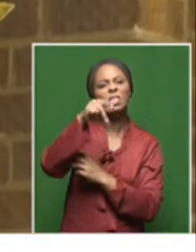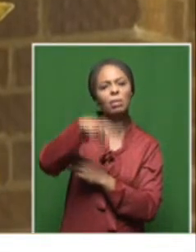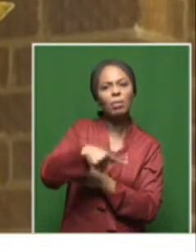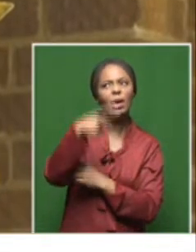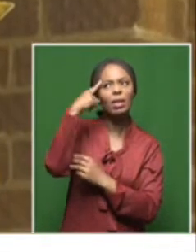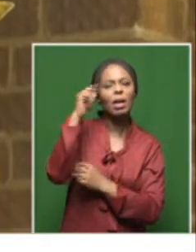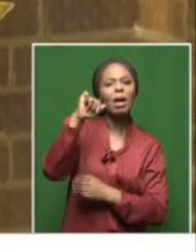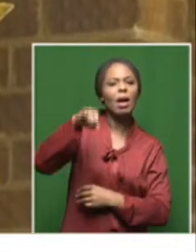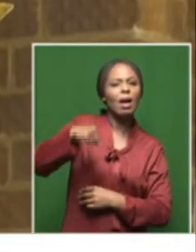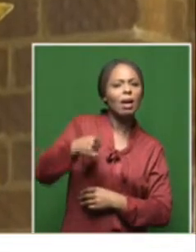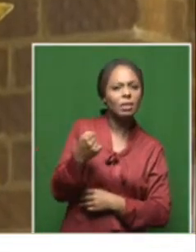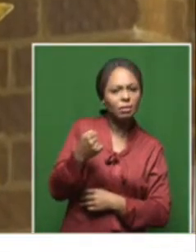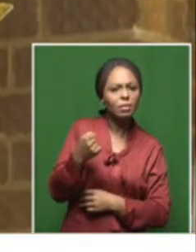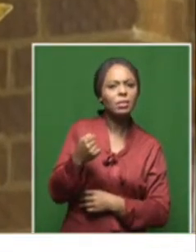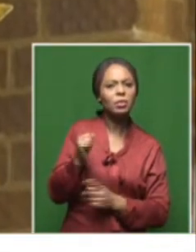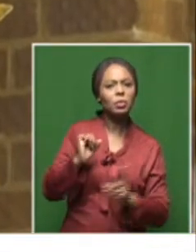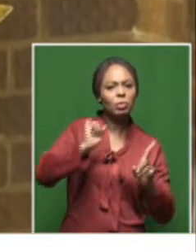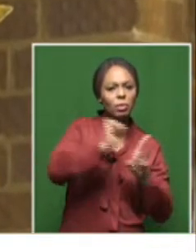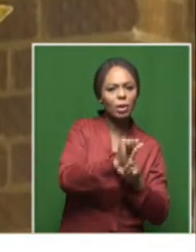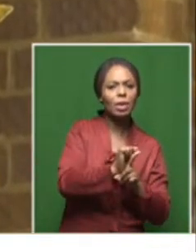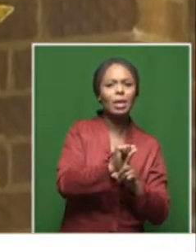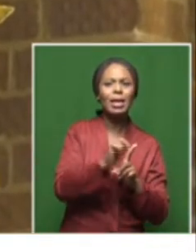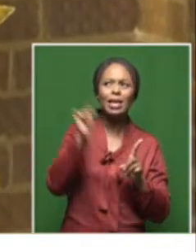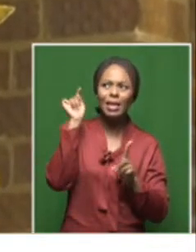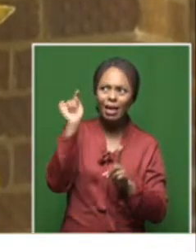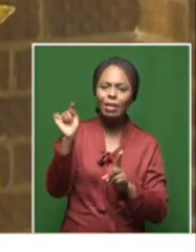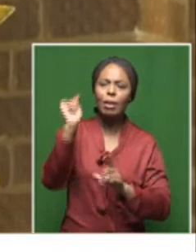been building for days this nest,